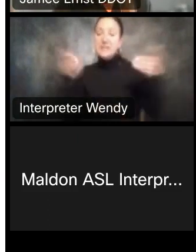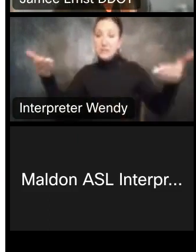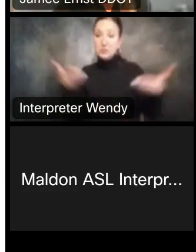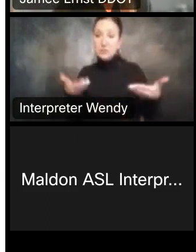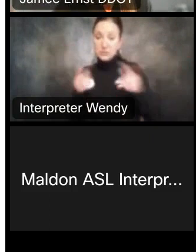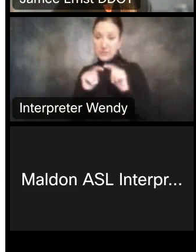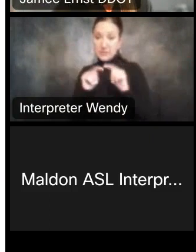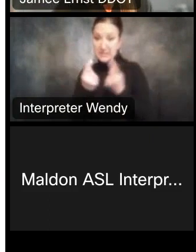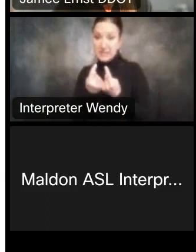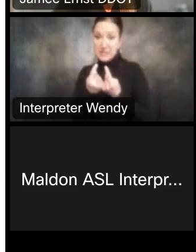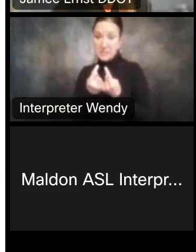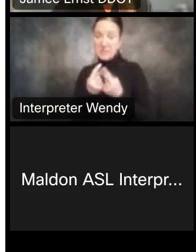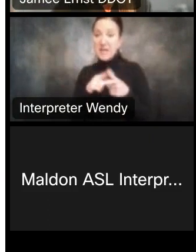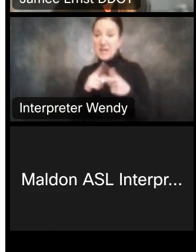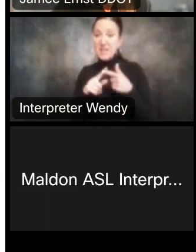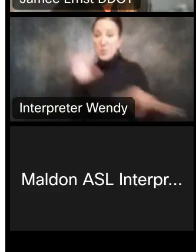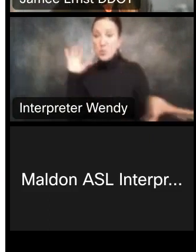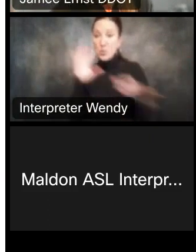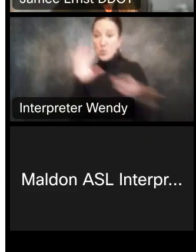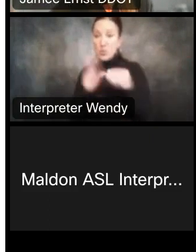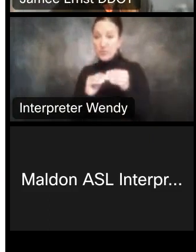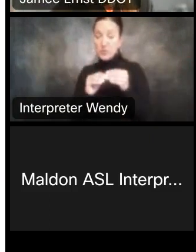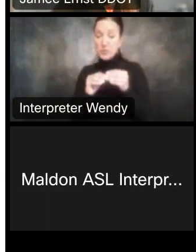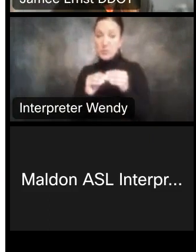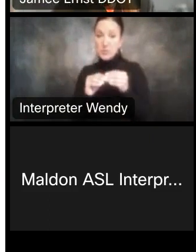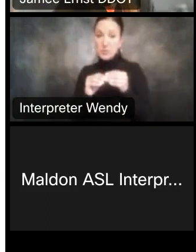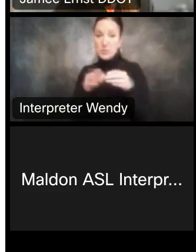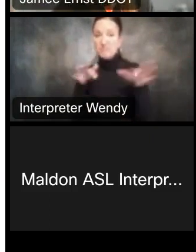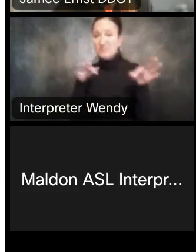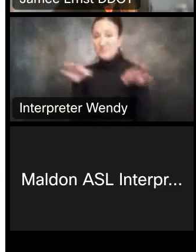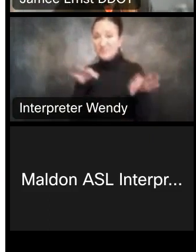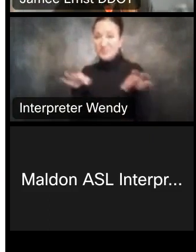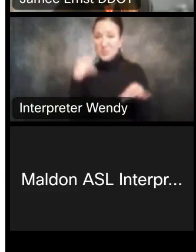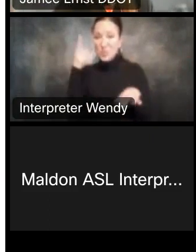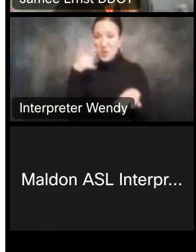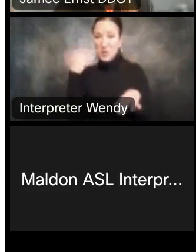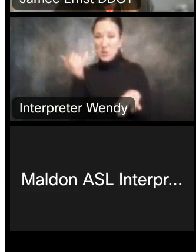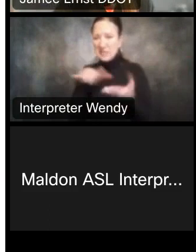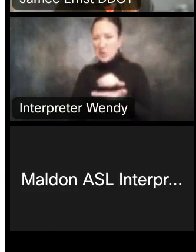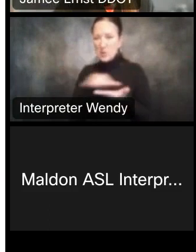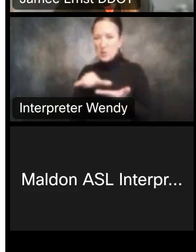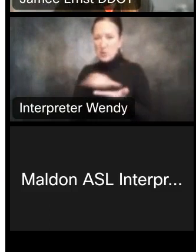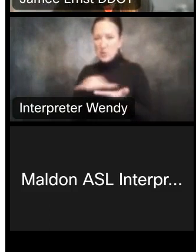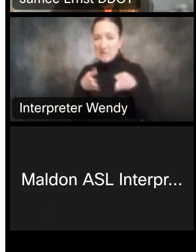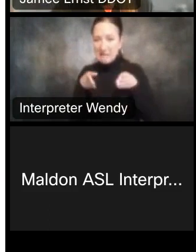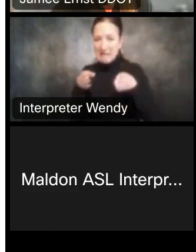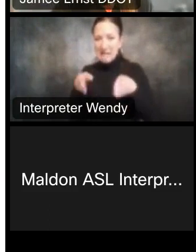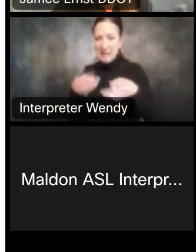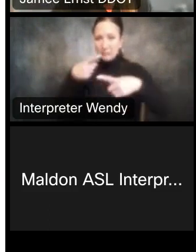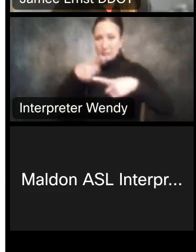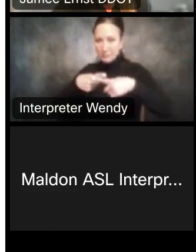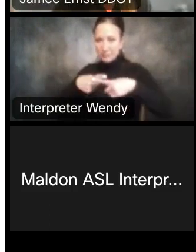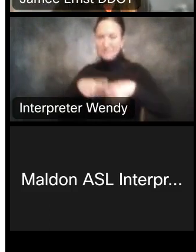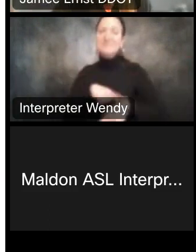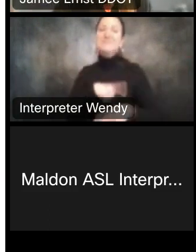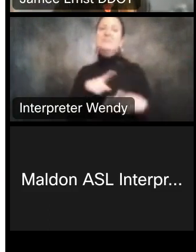and provide an overview of the project. We'll go through existing conditions on the New York Avenue Street corridor. Then